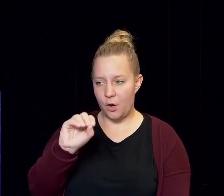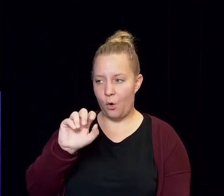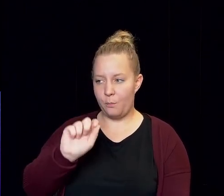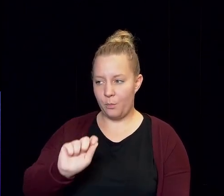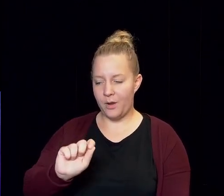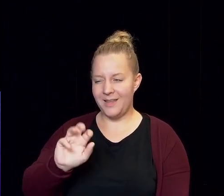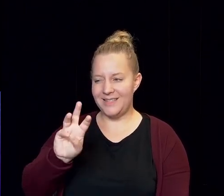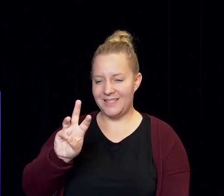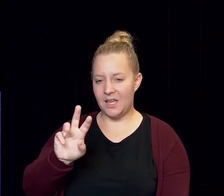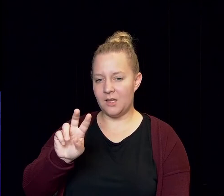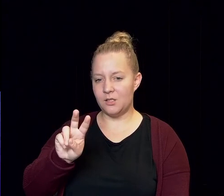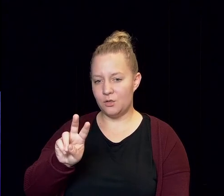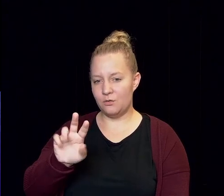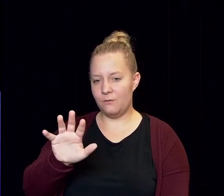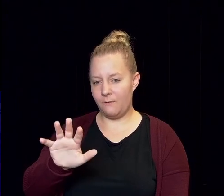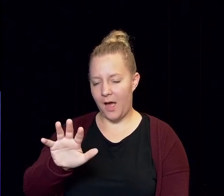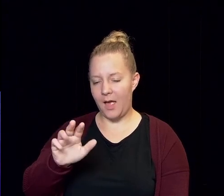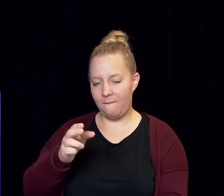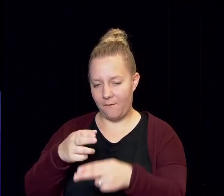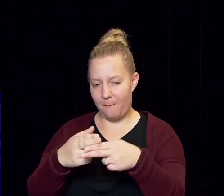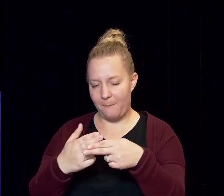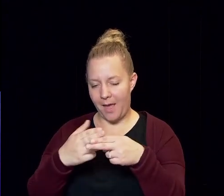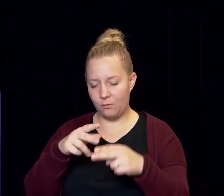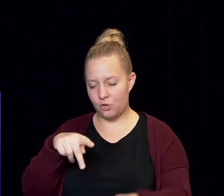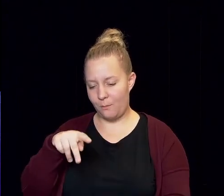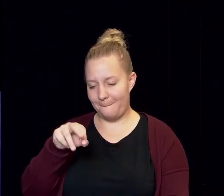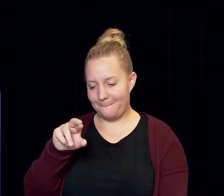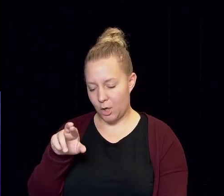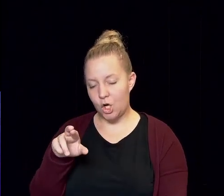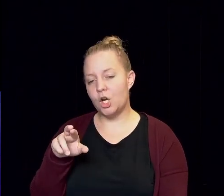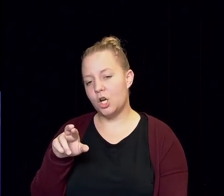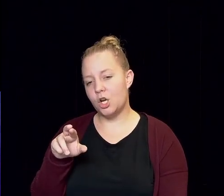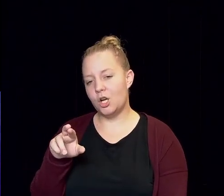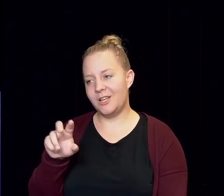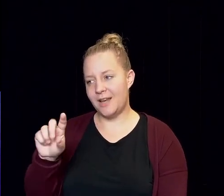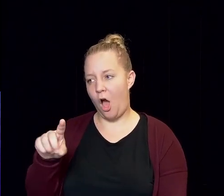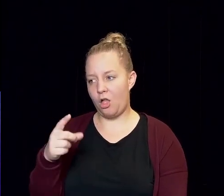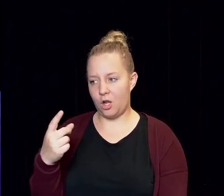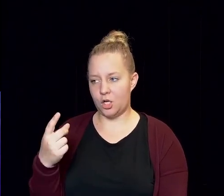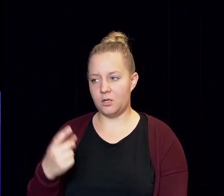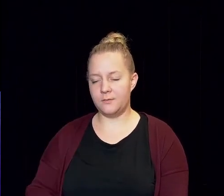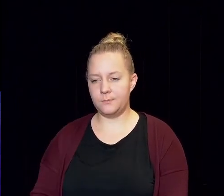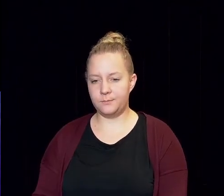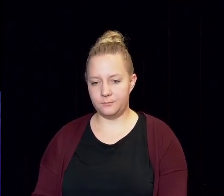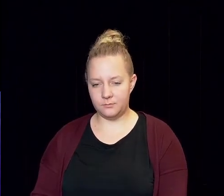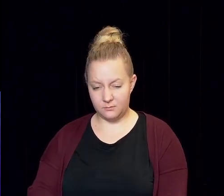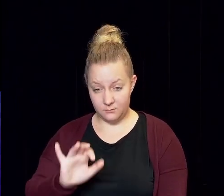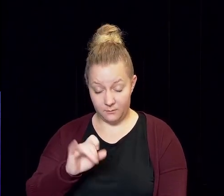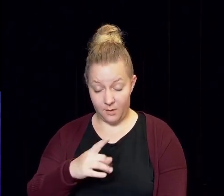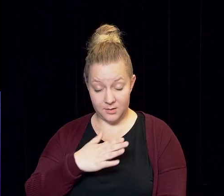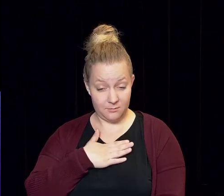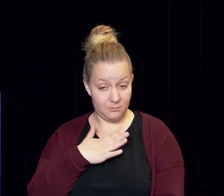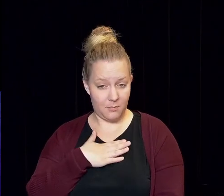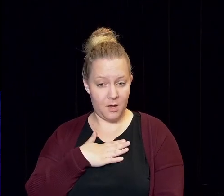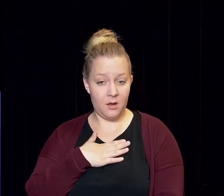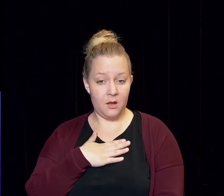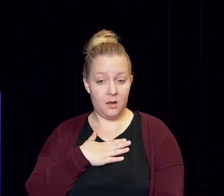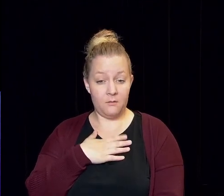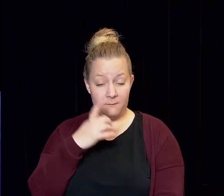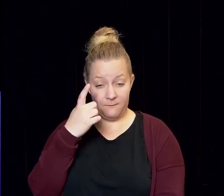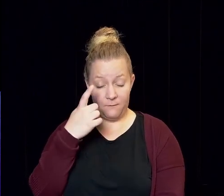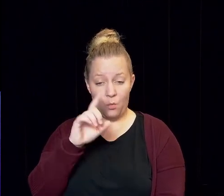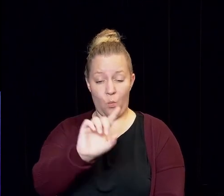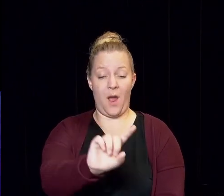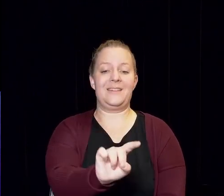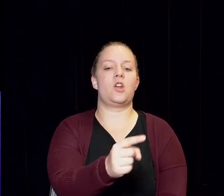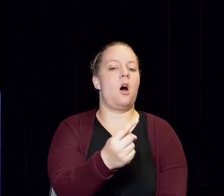0.625 pounds per dollar. But that's just for my per $1.